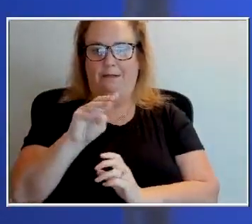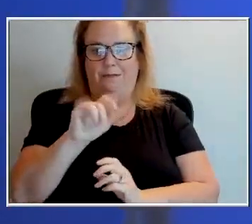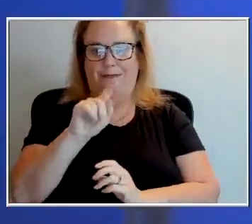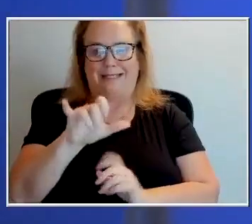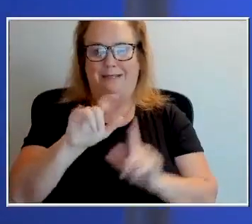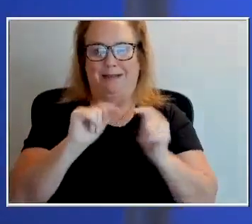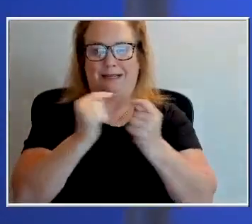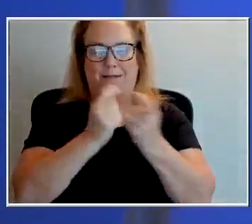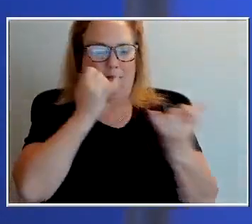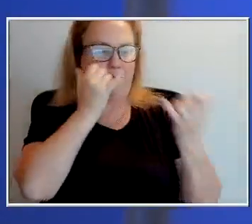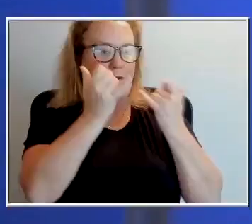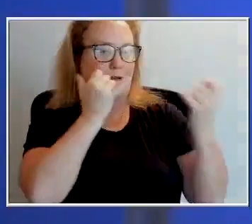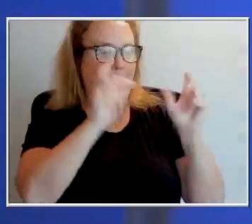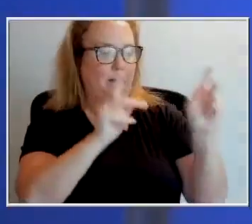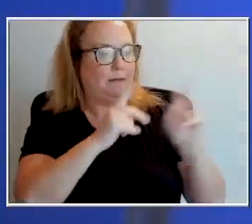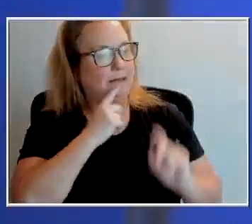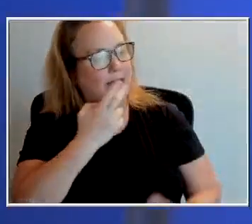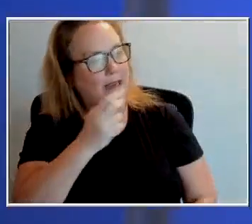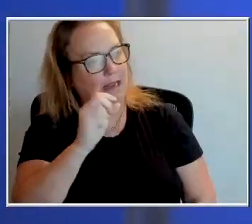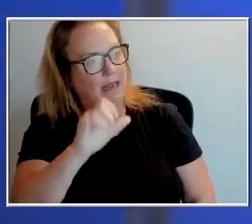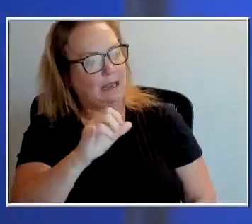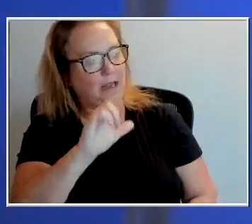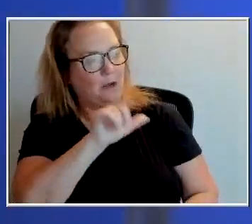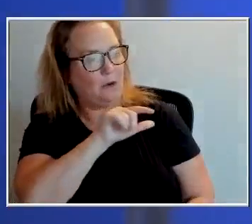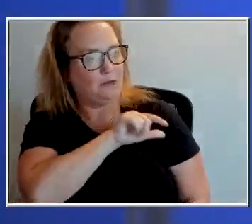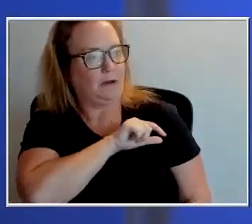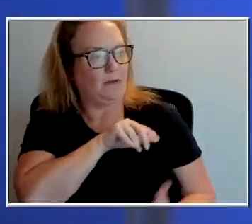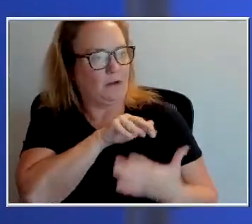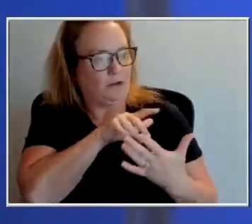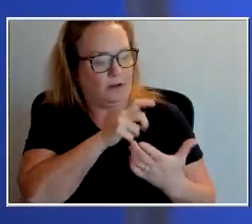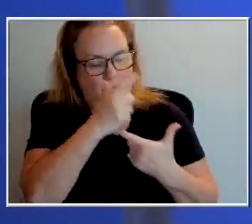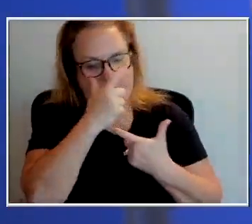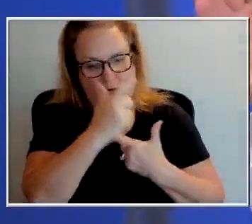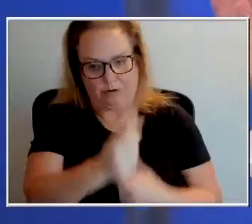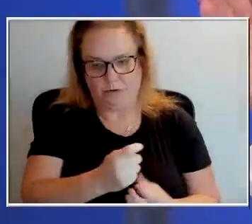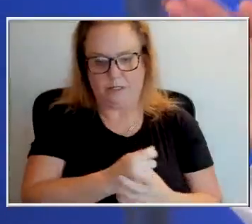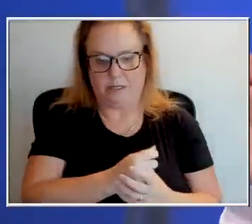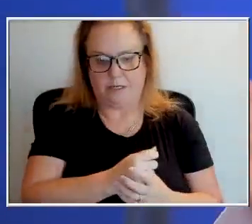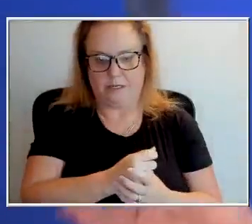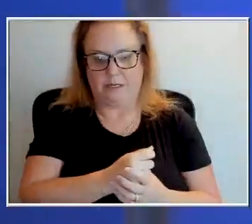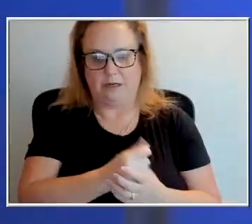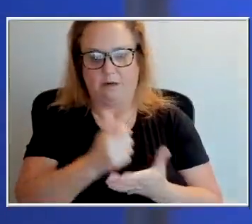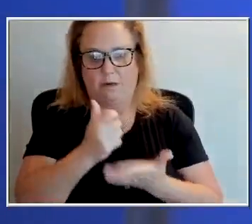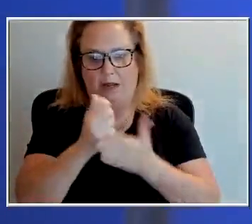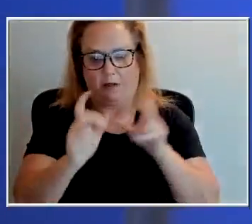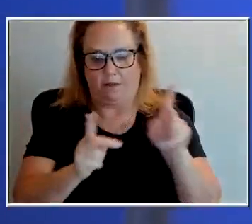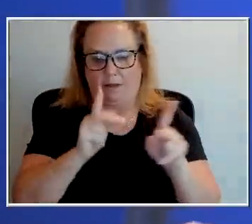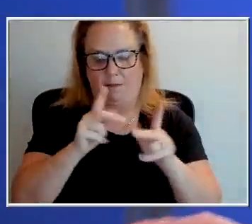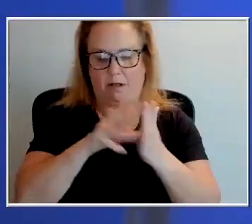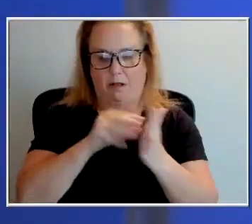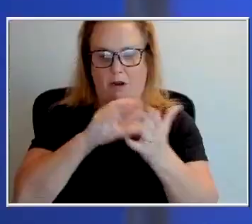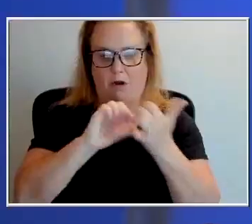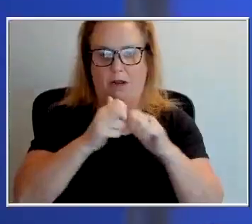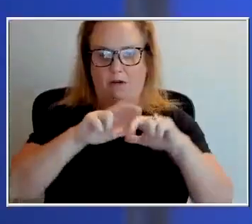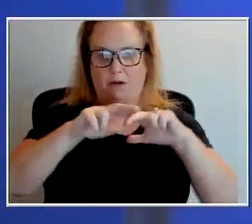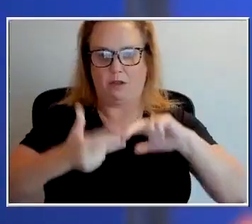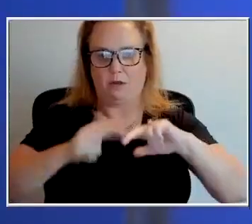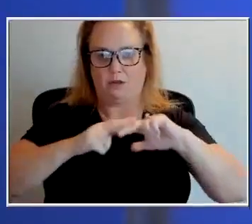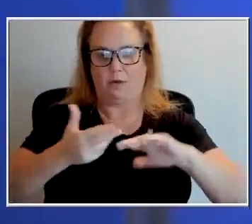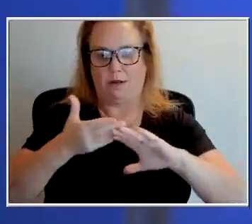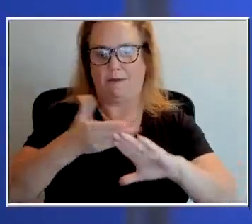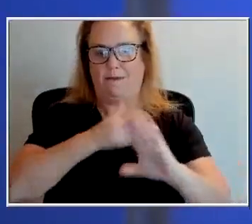up people and say, hey, you know, you're eligible for the study, are you interested? And we help people learn how to lose weight before